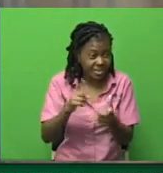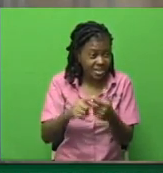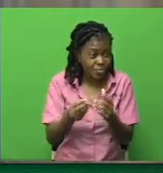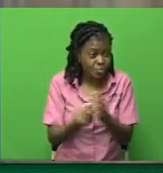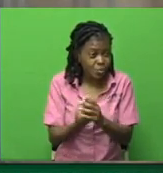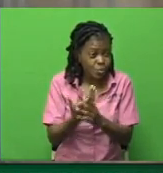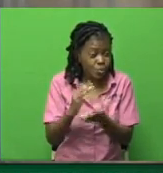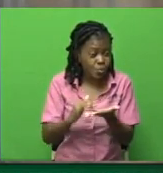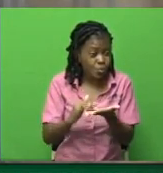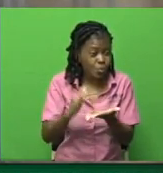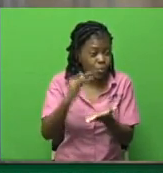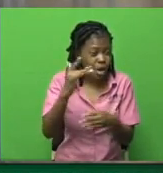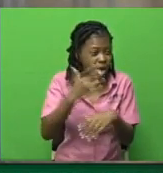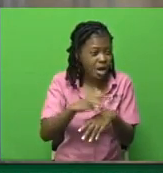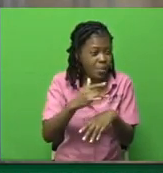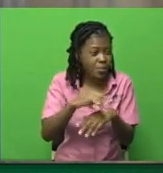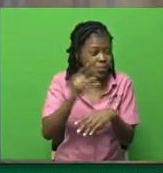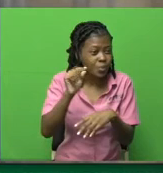2021.